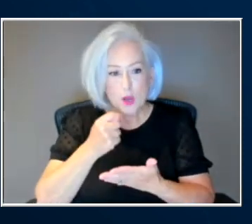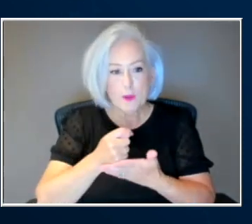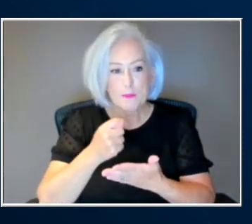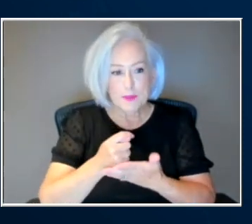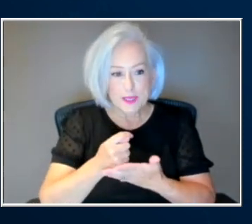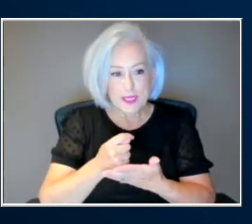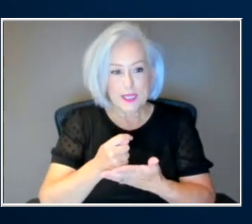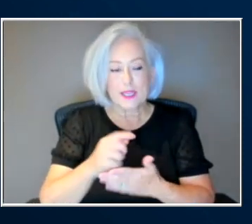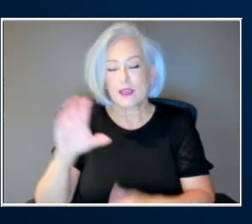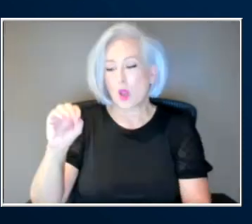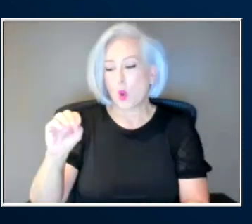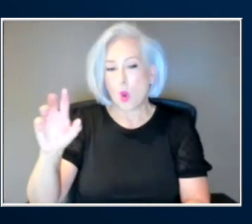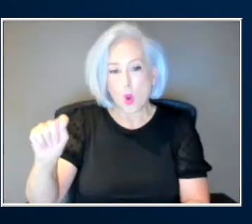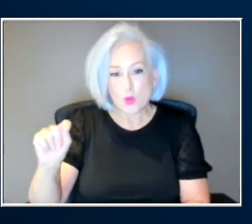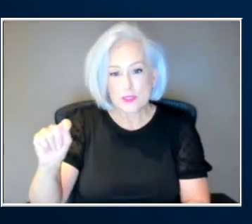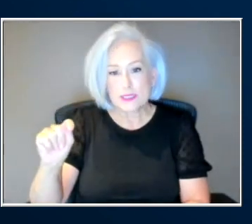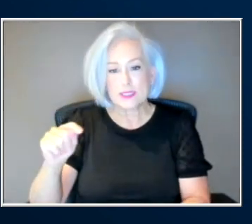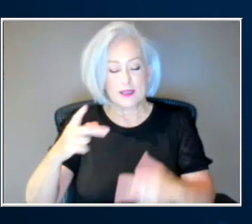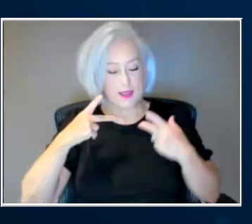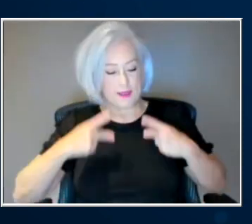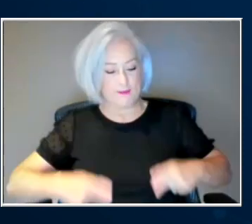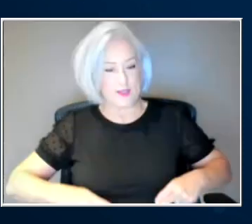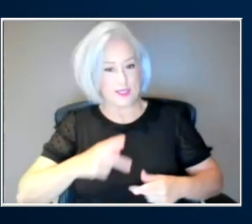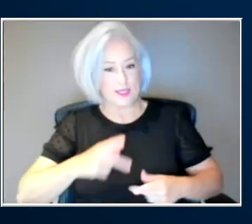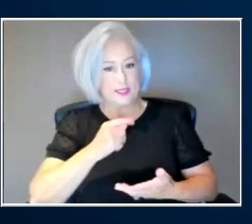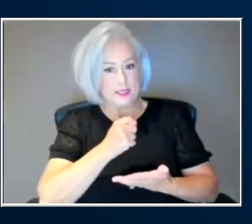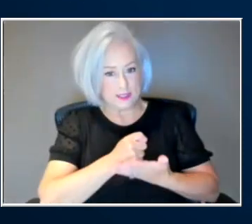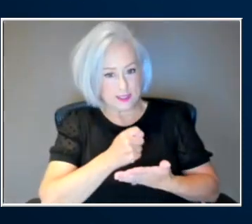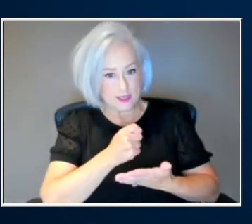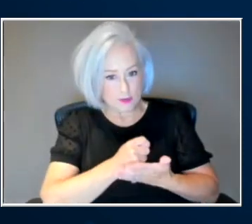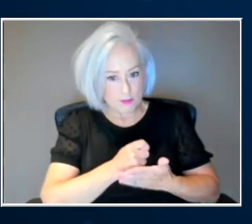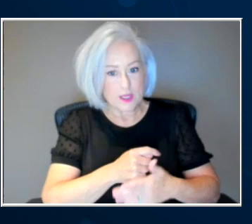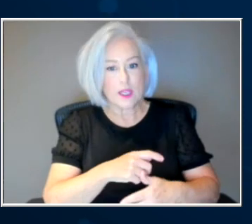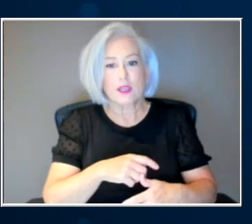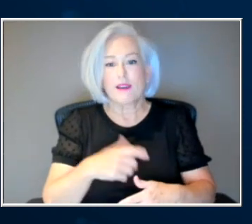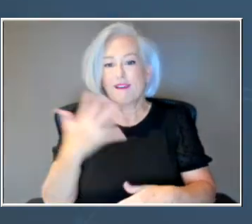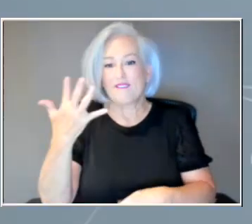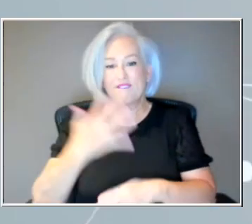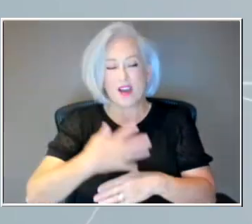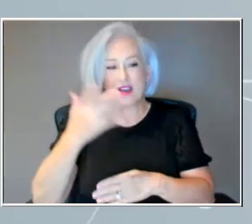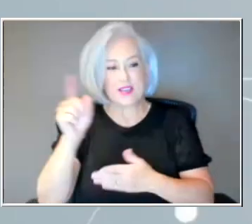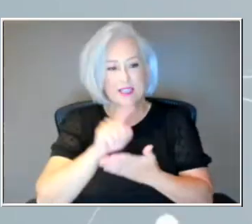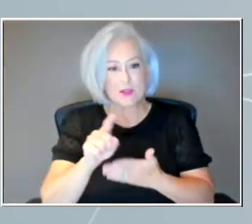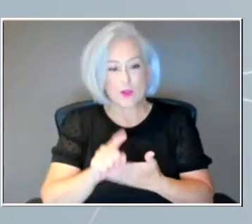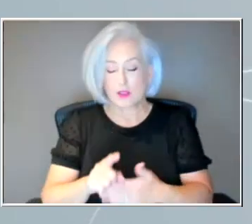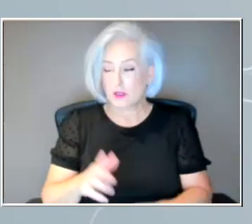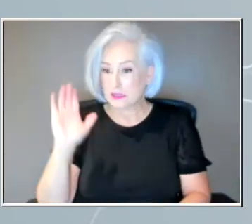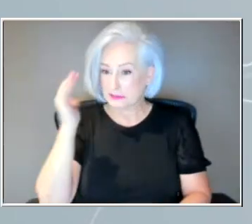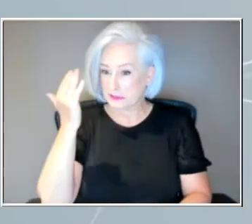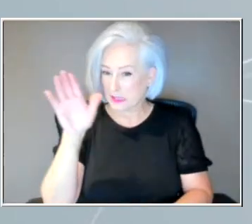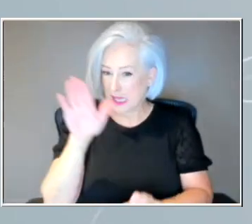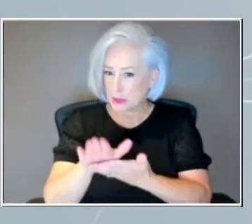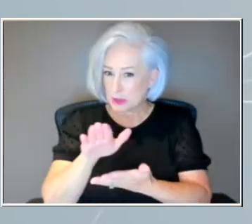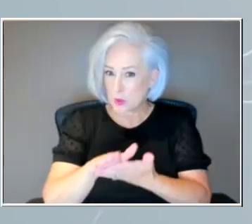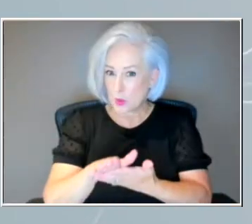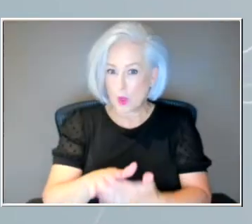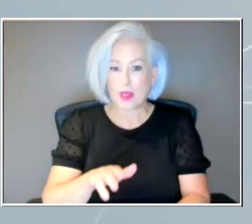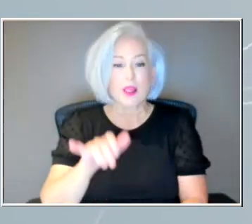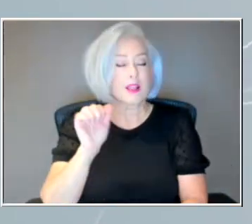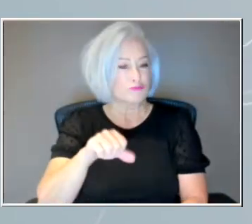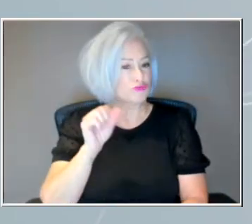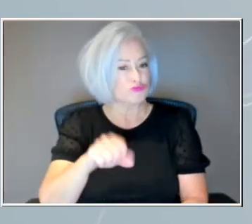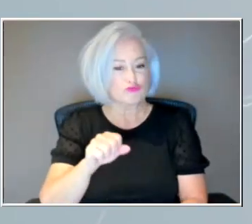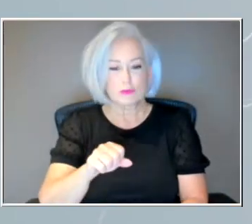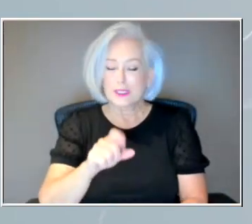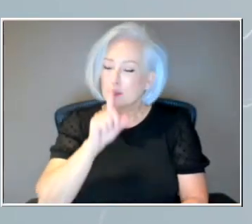occupational therapy, physical therapy, and 5 days a week. So it was like a school. It was I heard like a school. It was a hardcore. school. It was